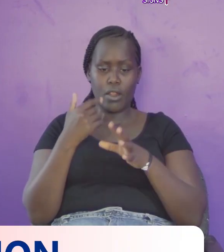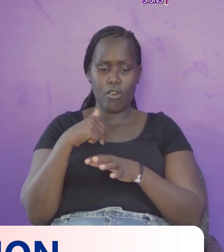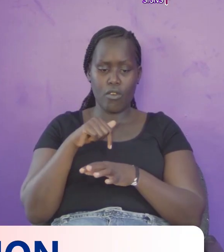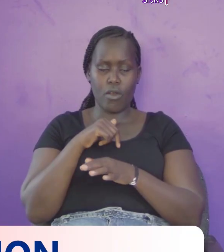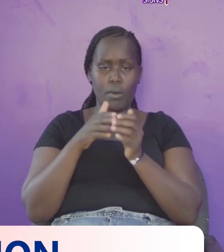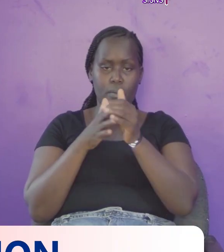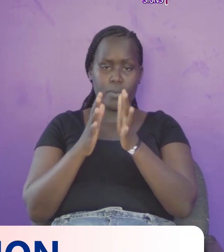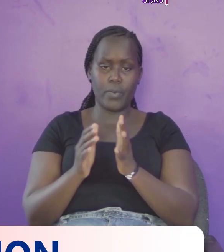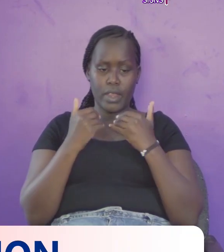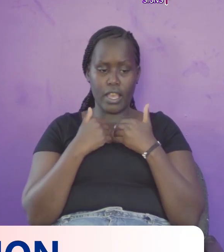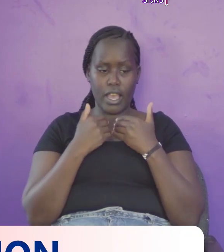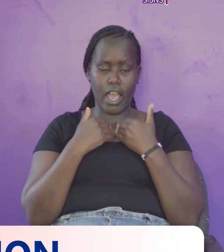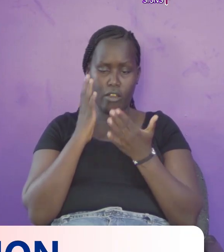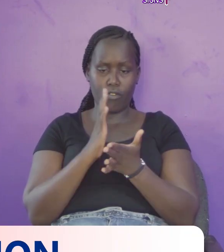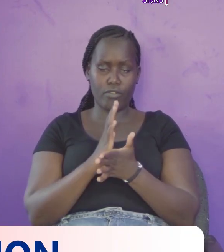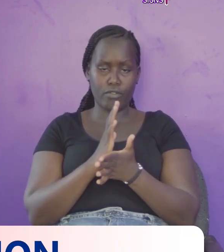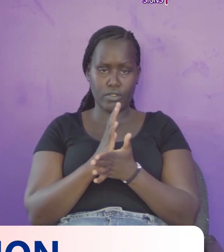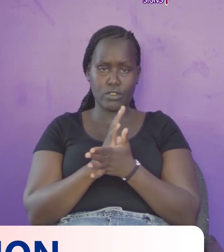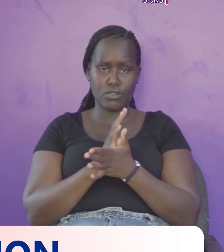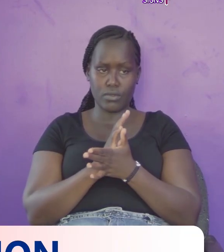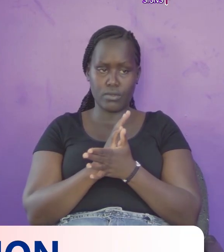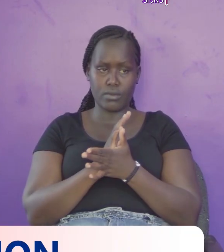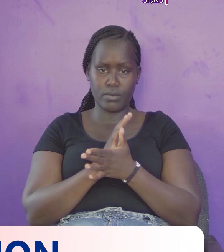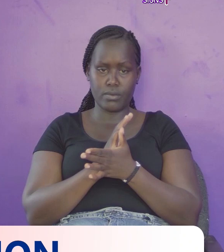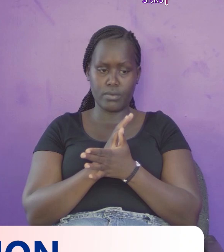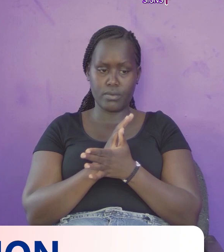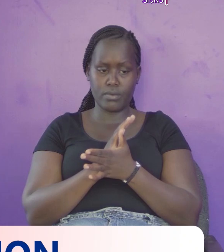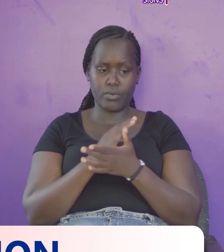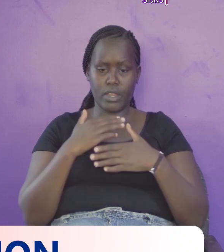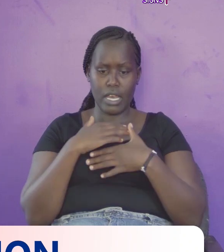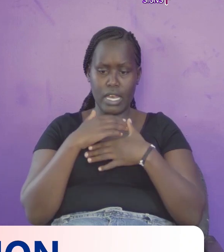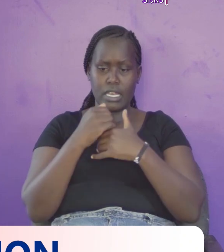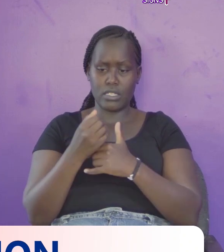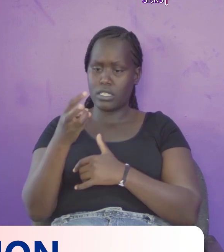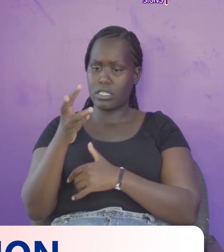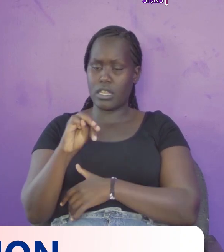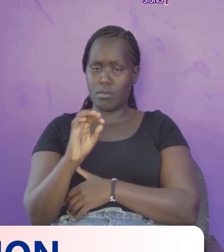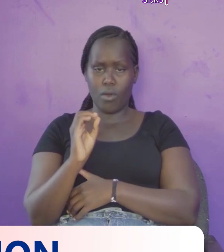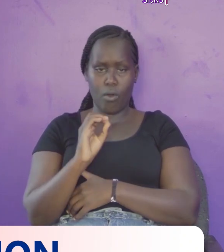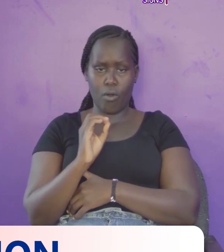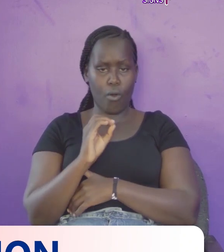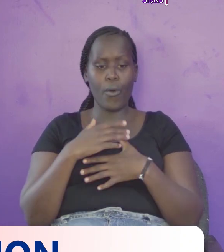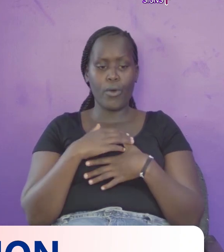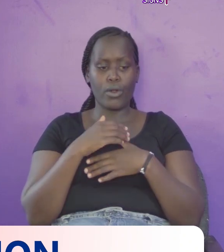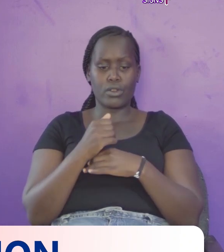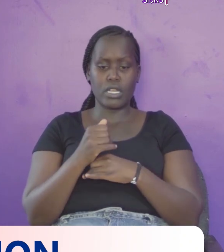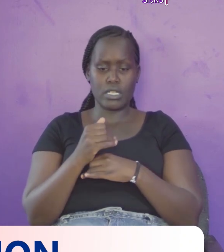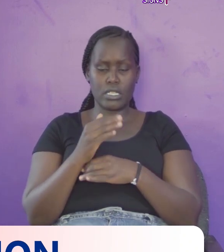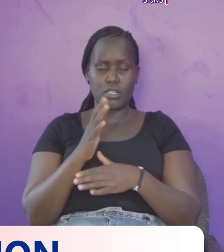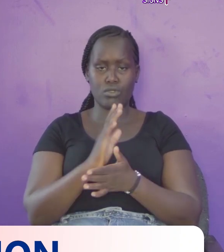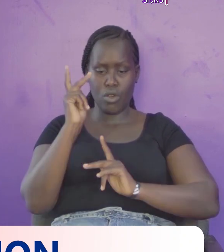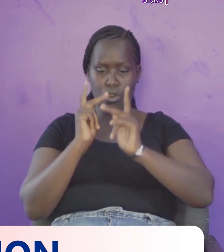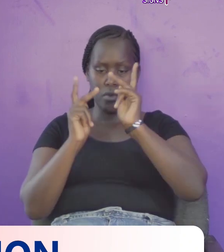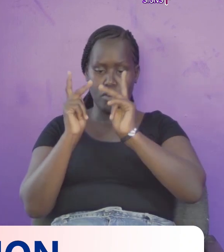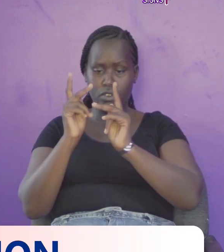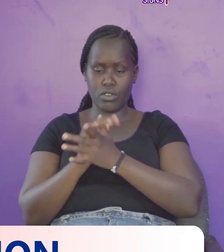they do not have genuine, they don't even trust them, by the way. They don't even trust genuine professional